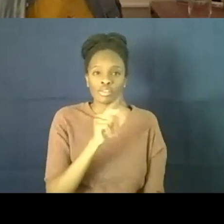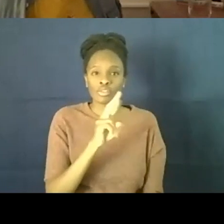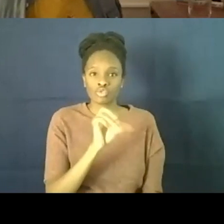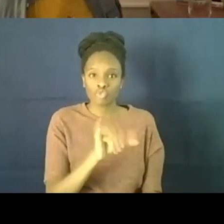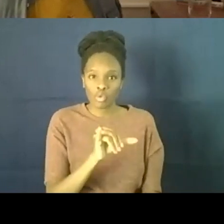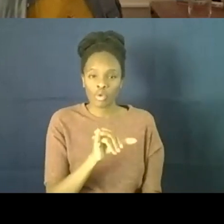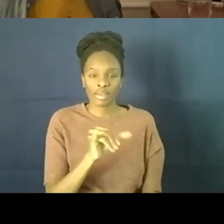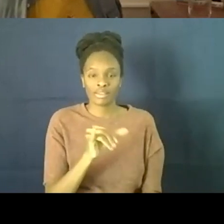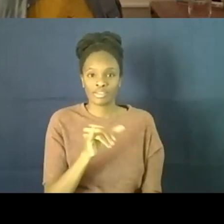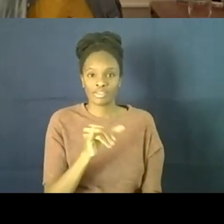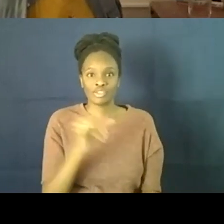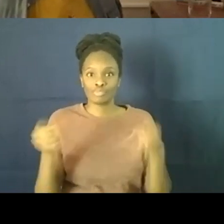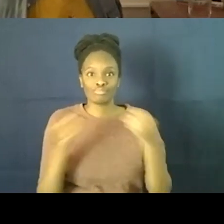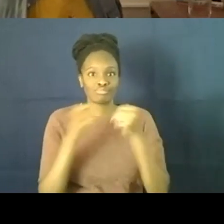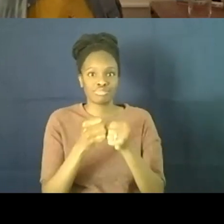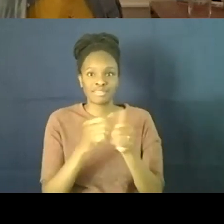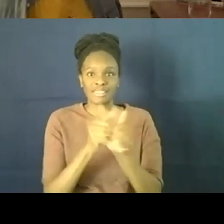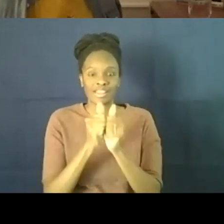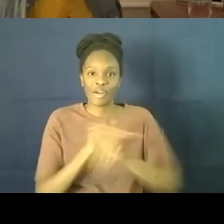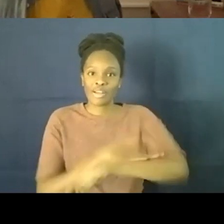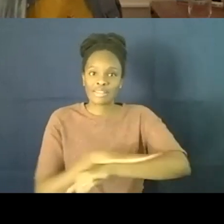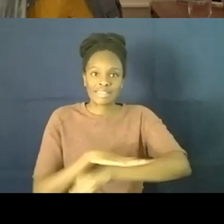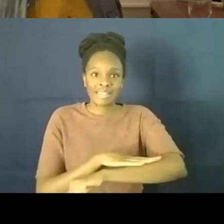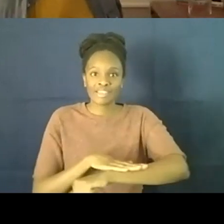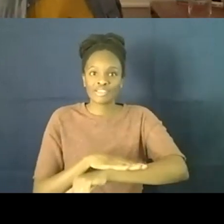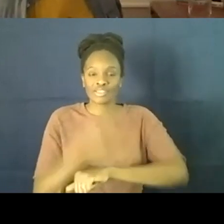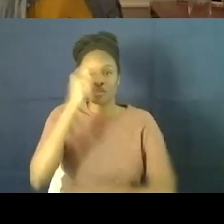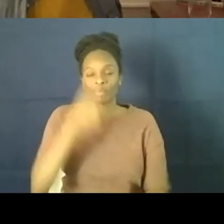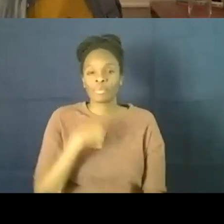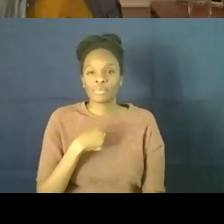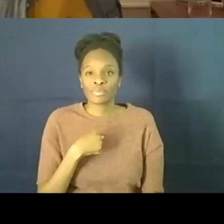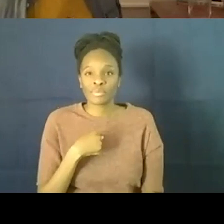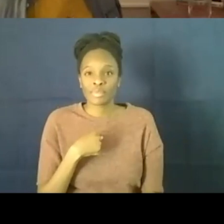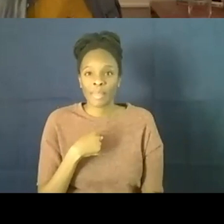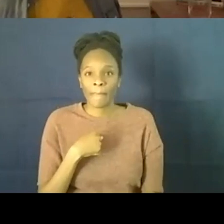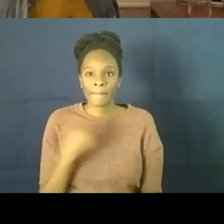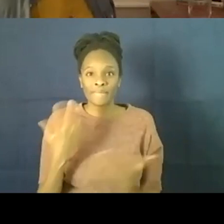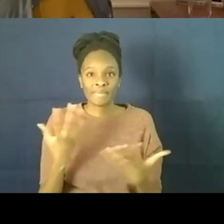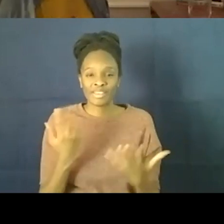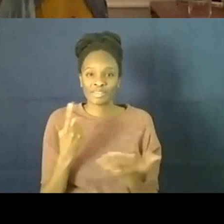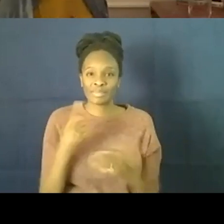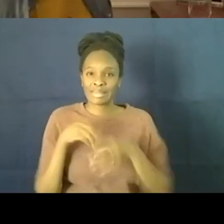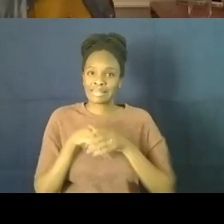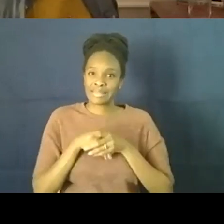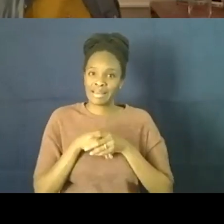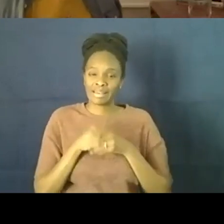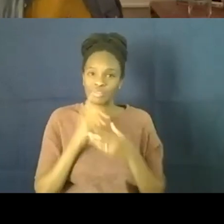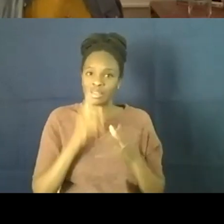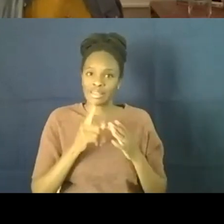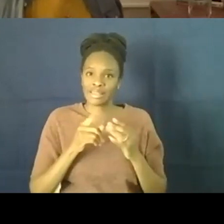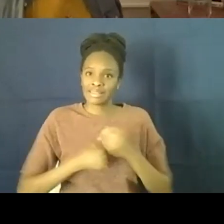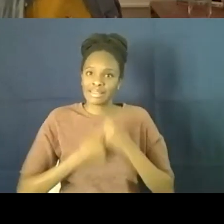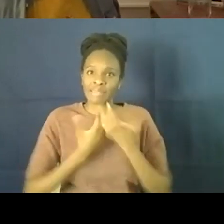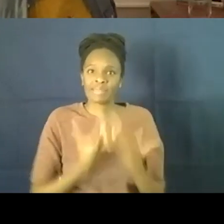stage was like, I don't know. For me, it made the inner those people come out in me, which I thought. So they're probably the ones I